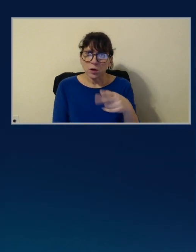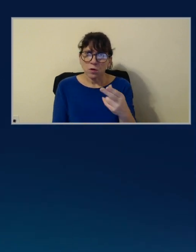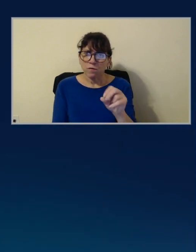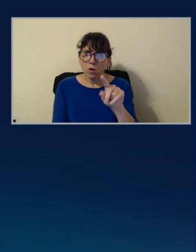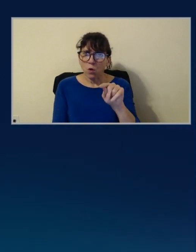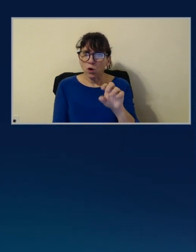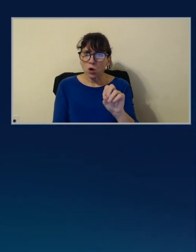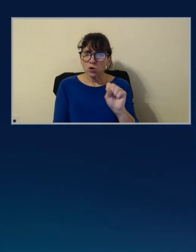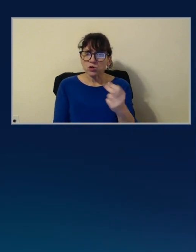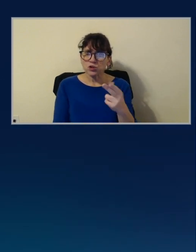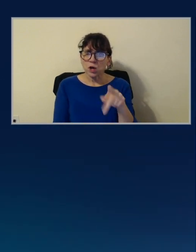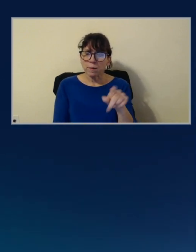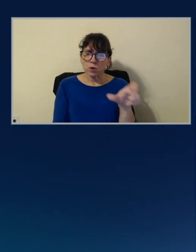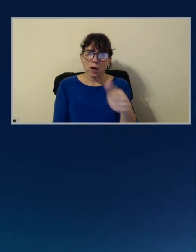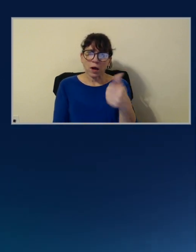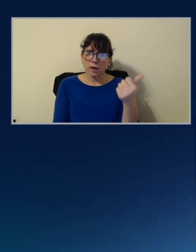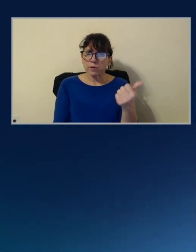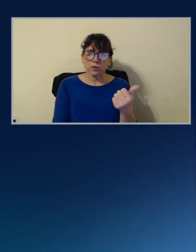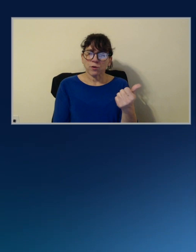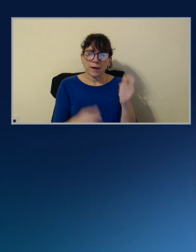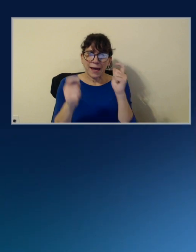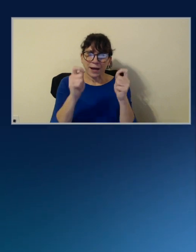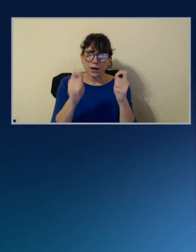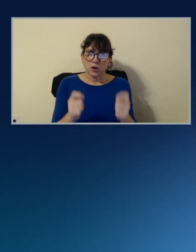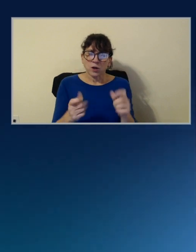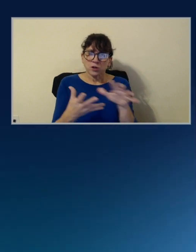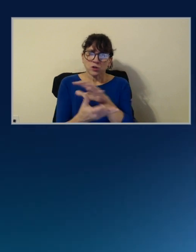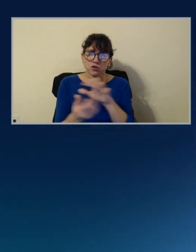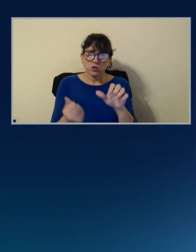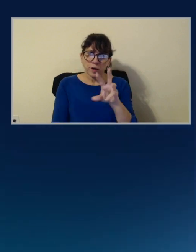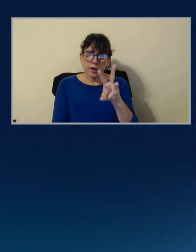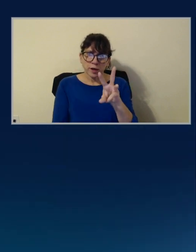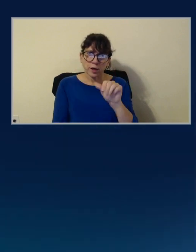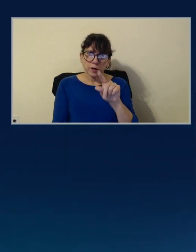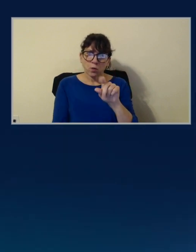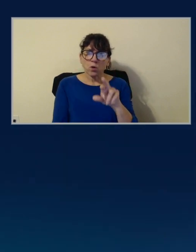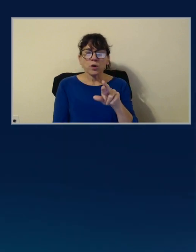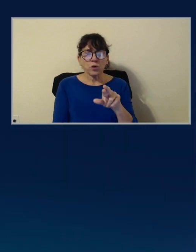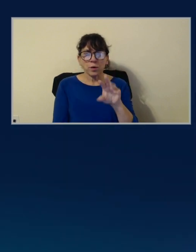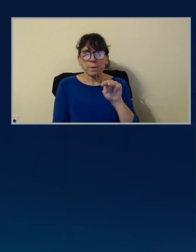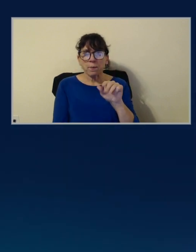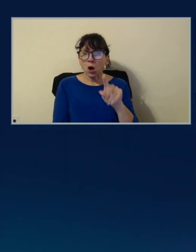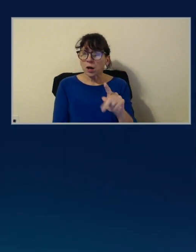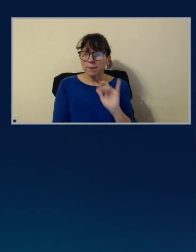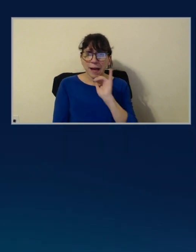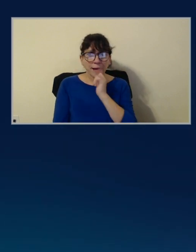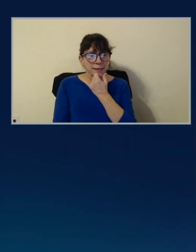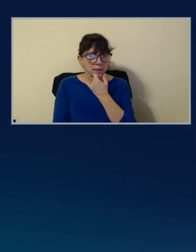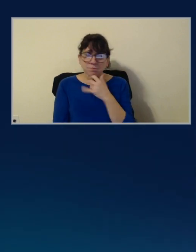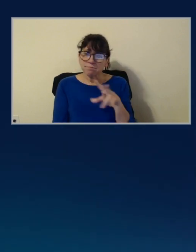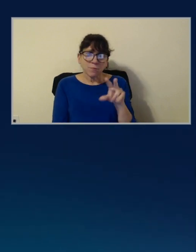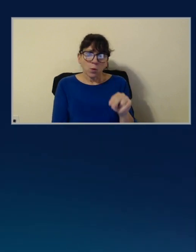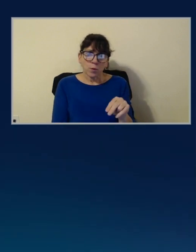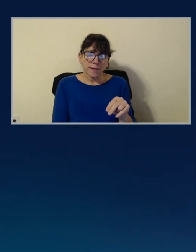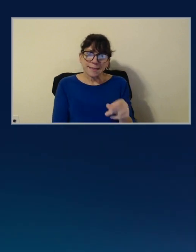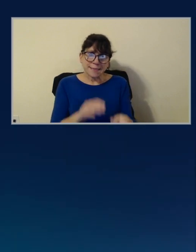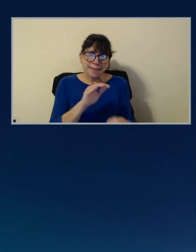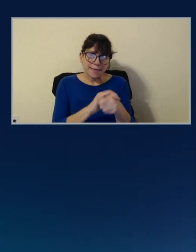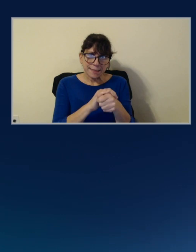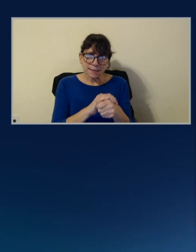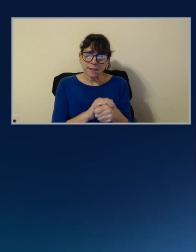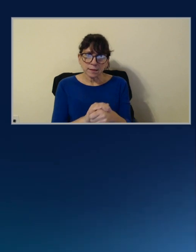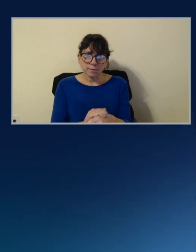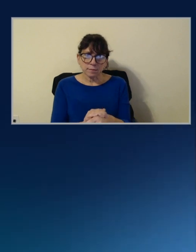editor destroy the watermark on accident? no, not necessarily, because it really is hidden deep It's in hidden the deep in- pixels. okay. So